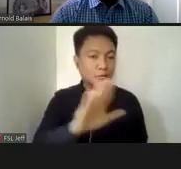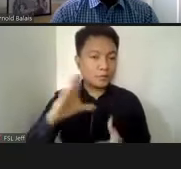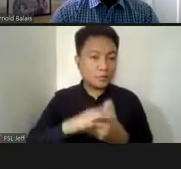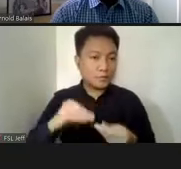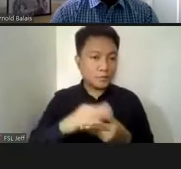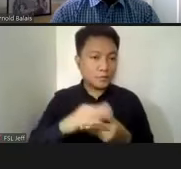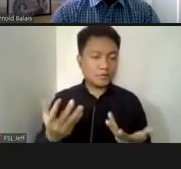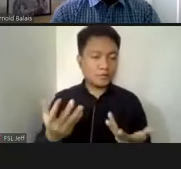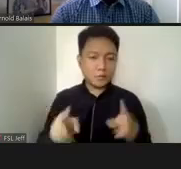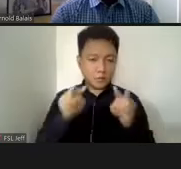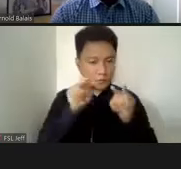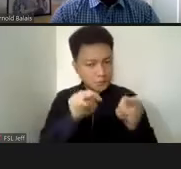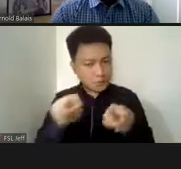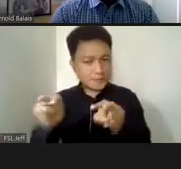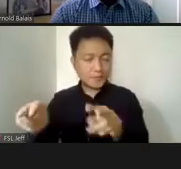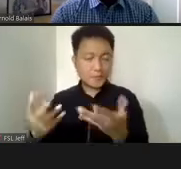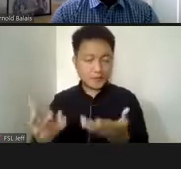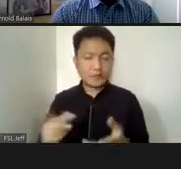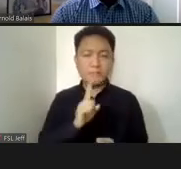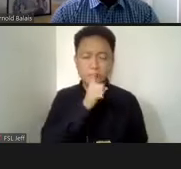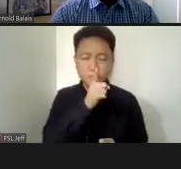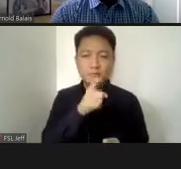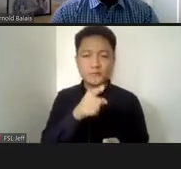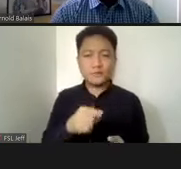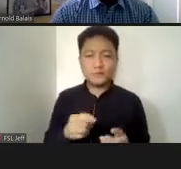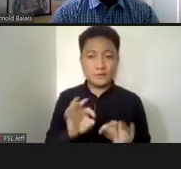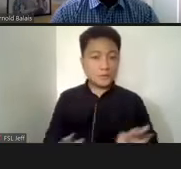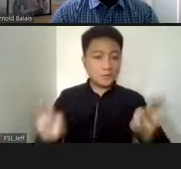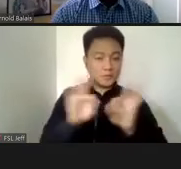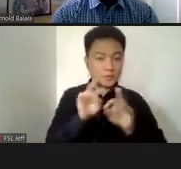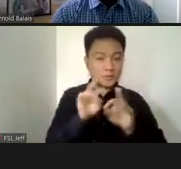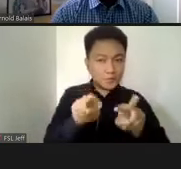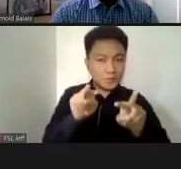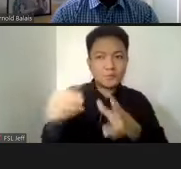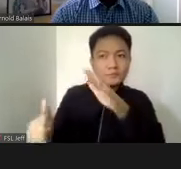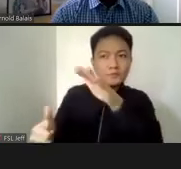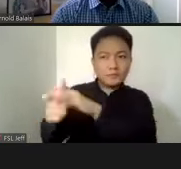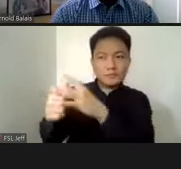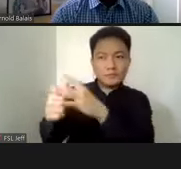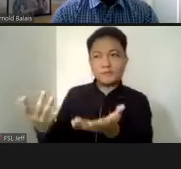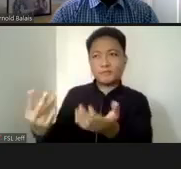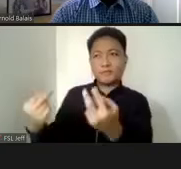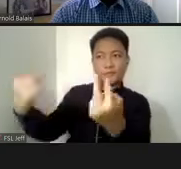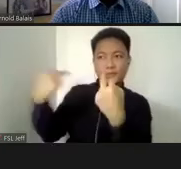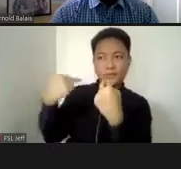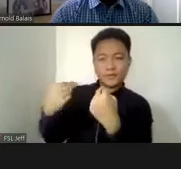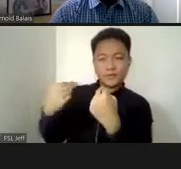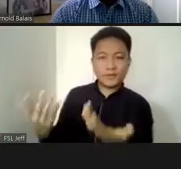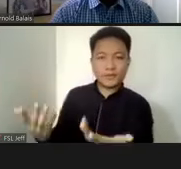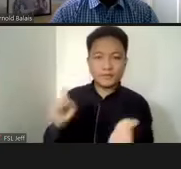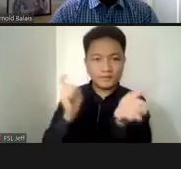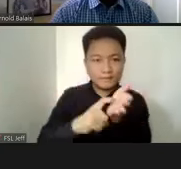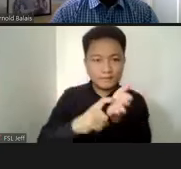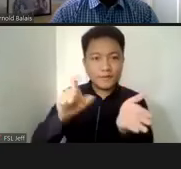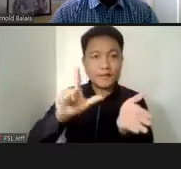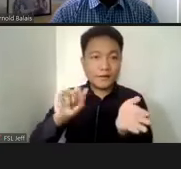ba? Mag-like, gives a big boost to our Filipino athletes. So thank you so much for that.